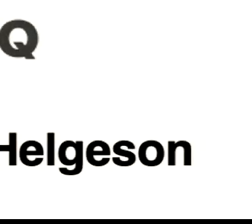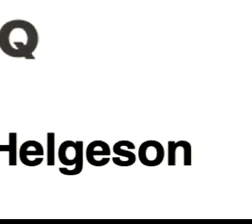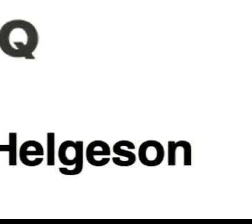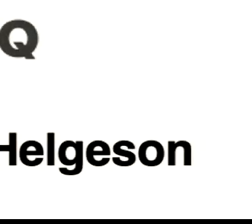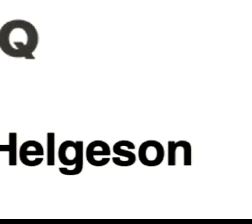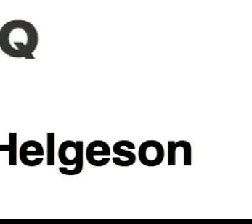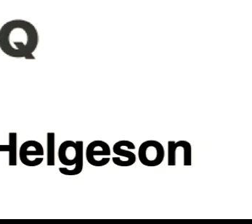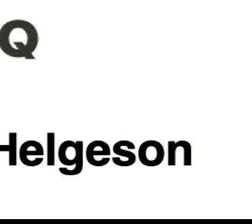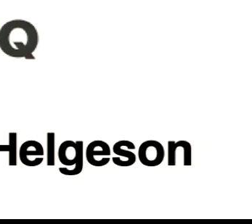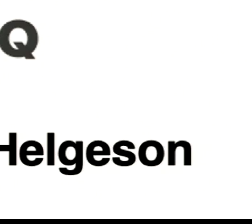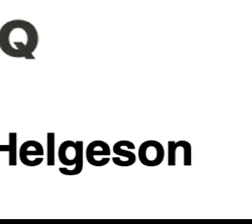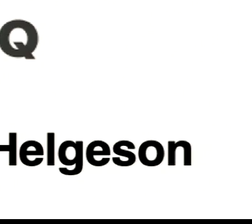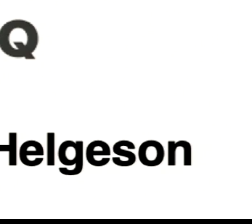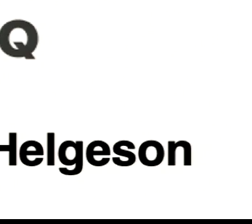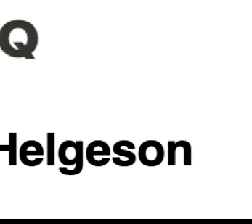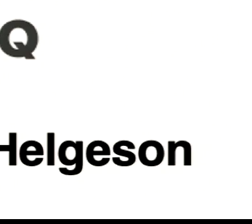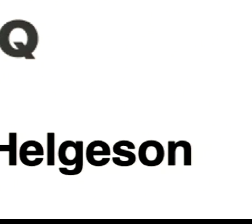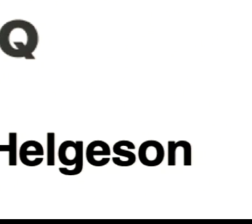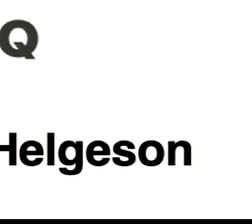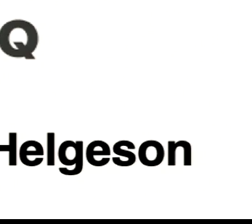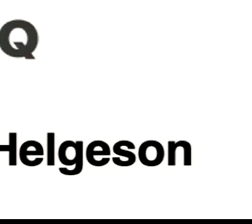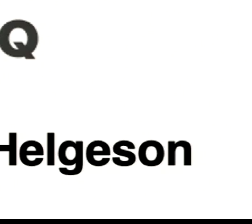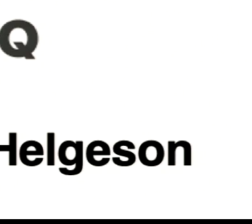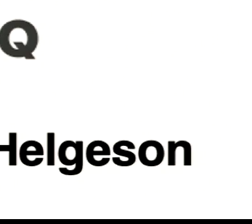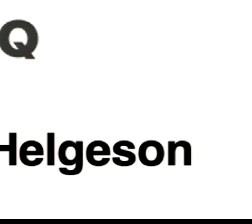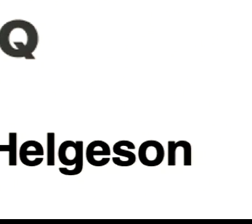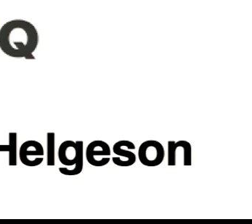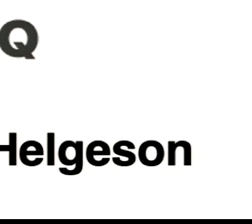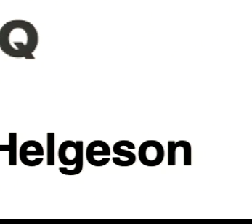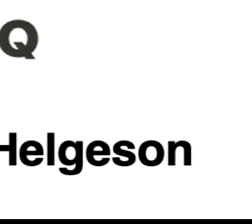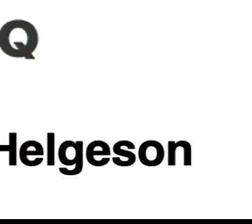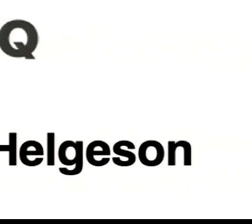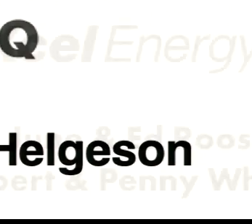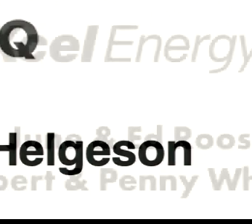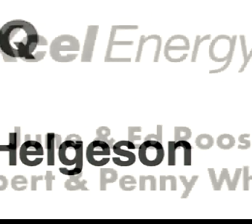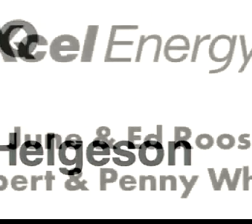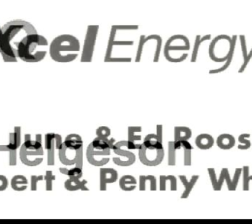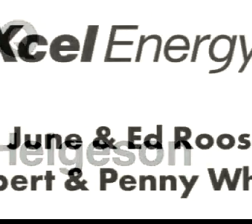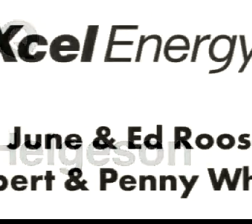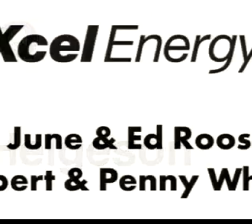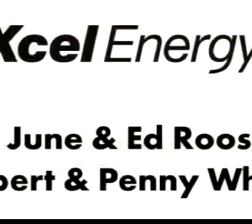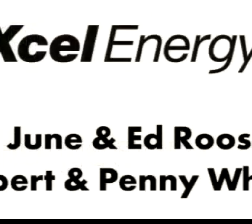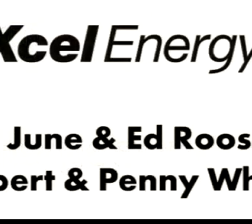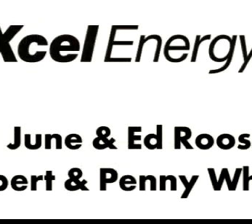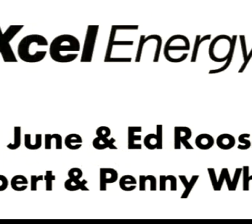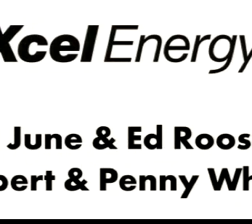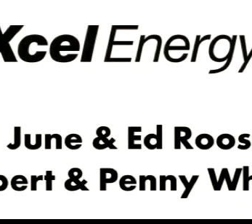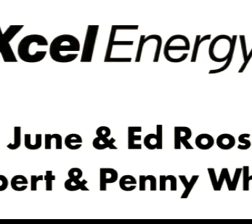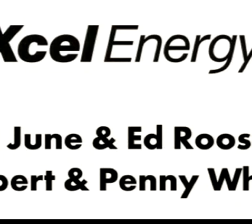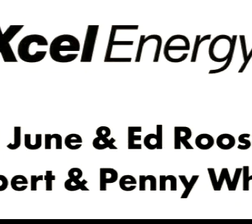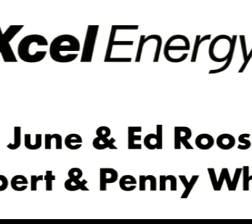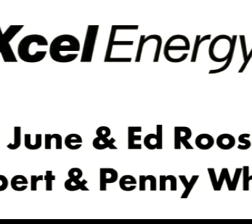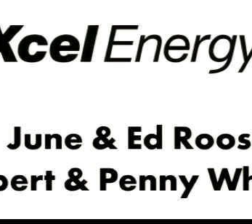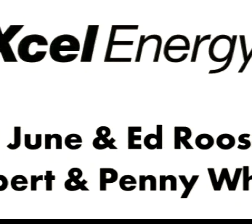the night, it goes on and on and on and on.